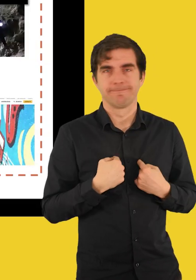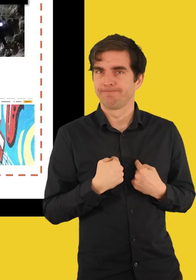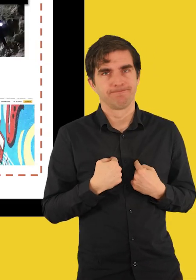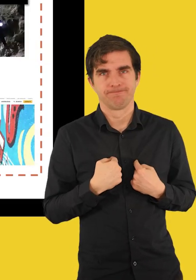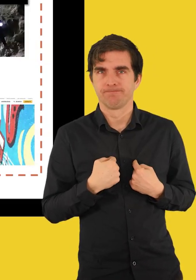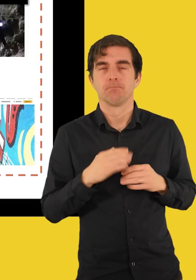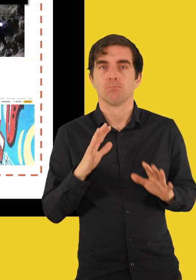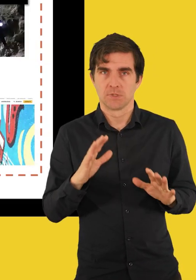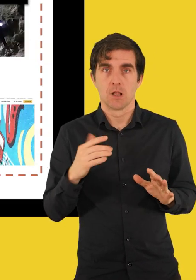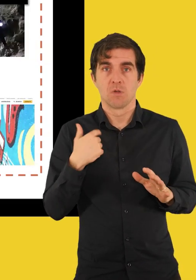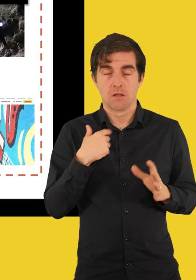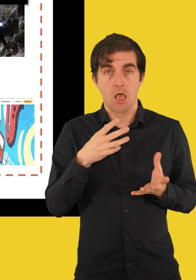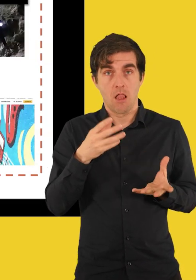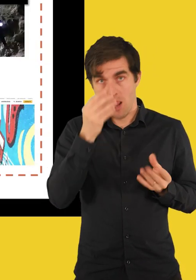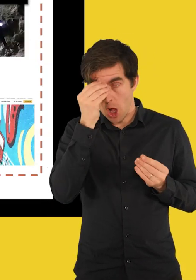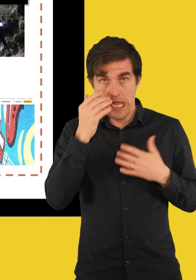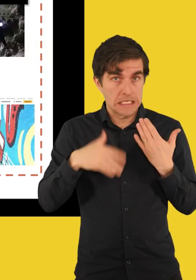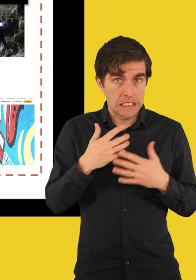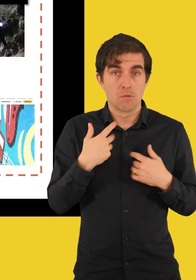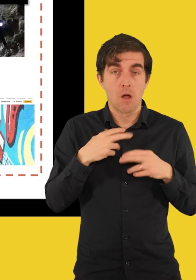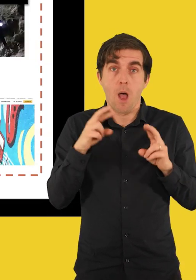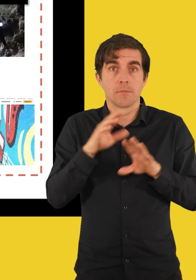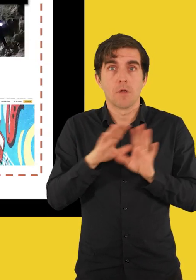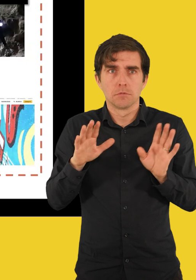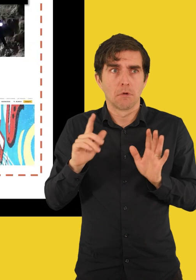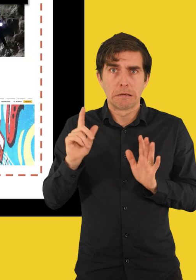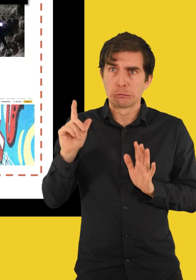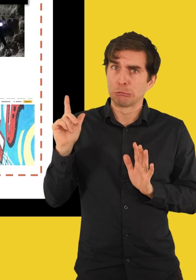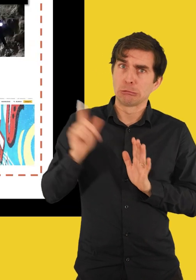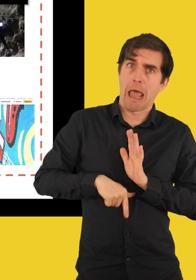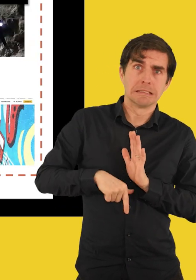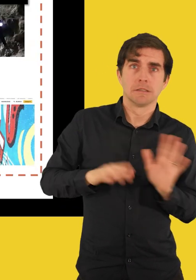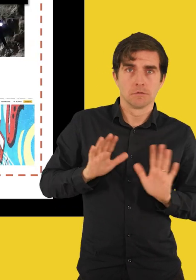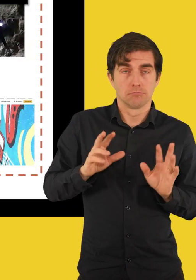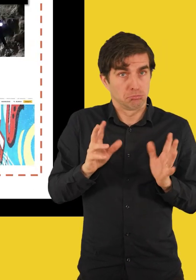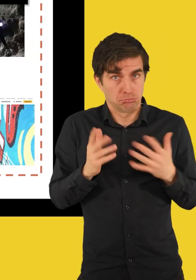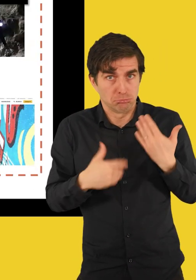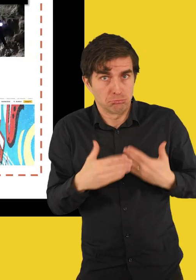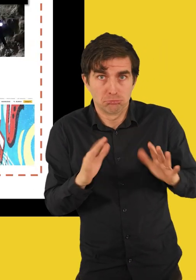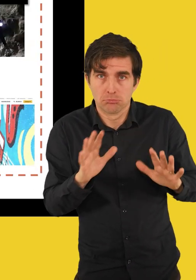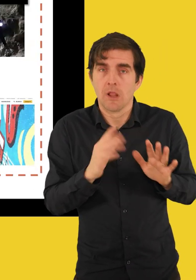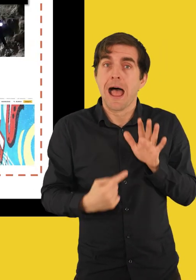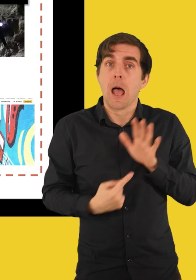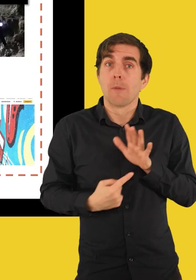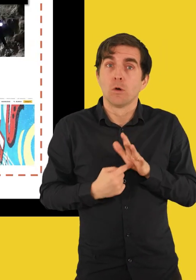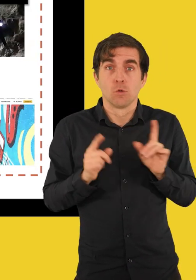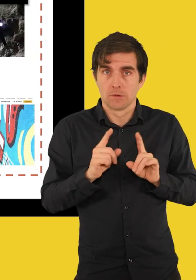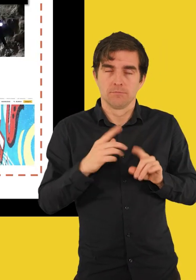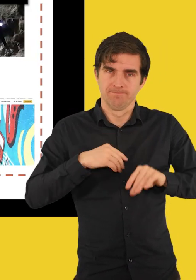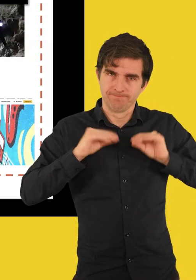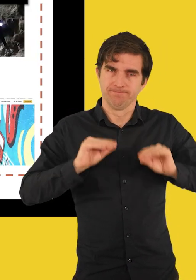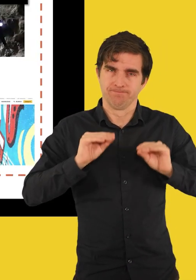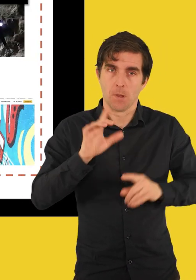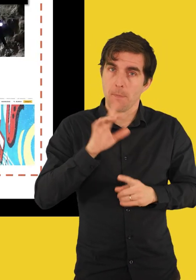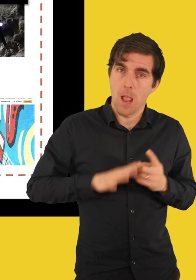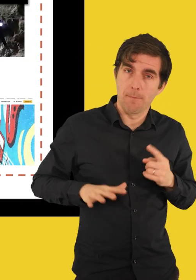like Glasgow. But we are learning, and we hope it's not too late. And but the most important is to educate